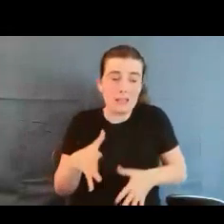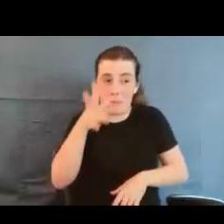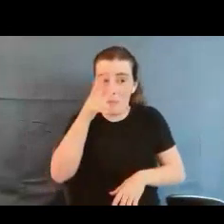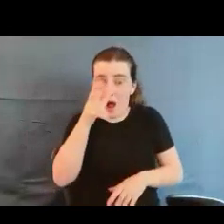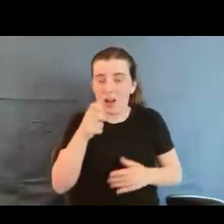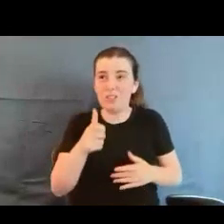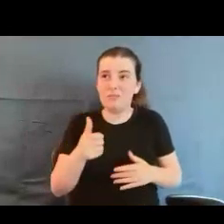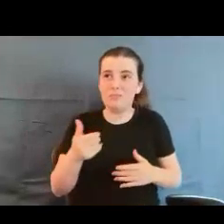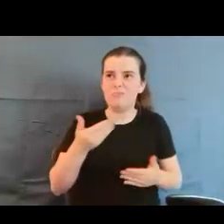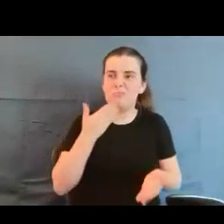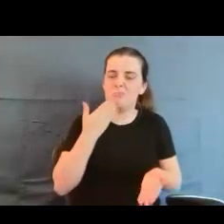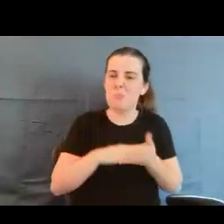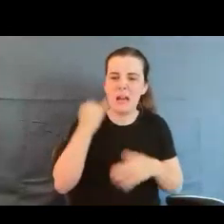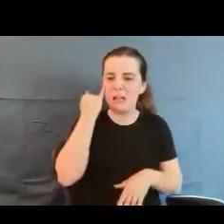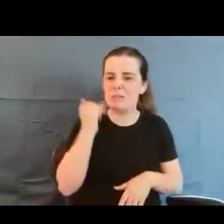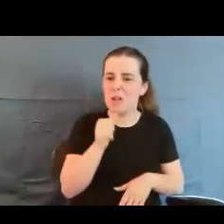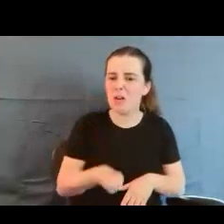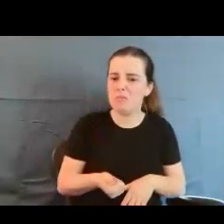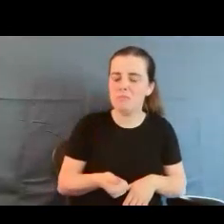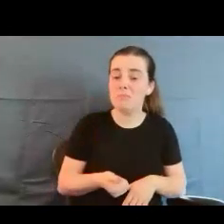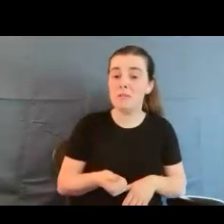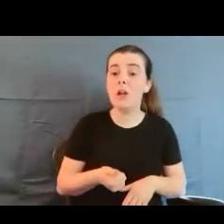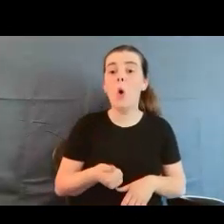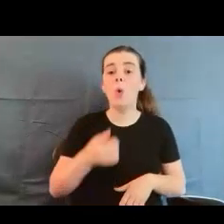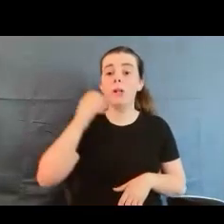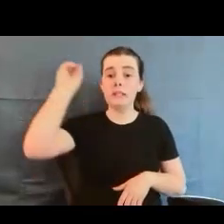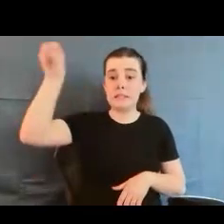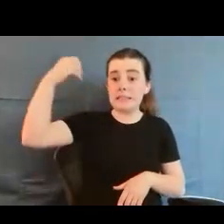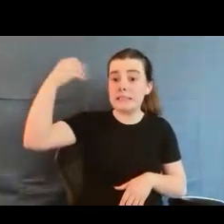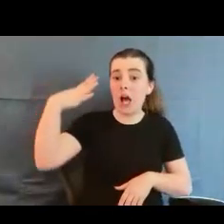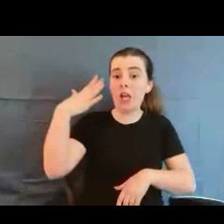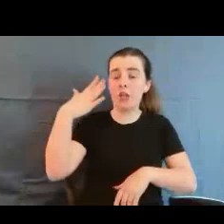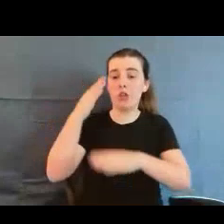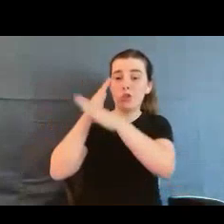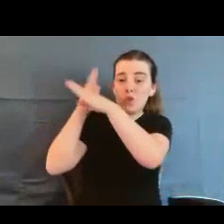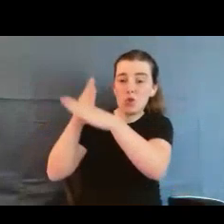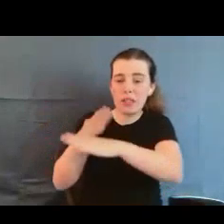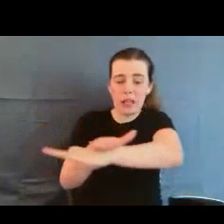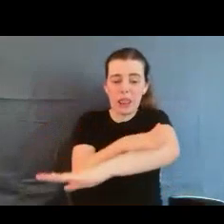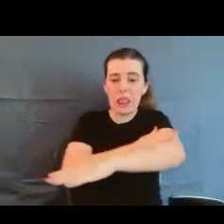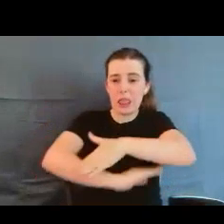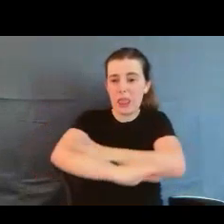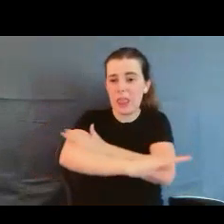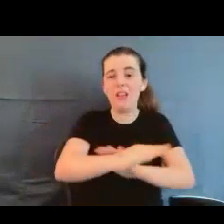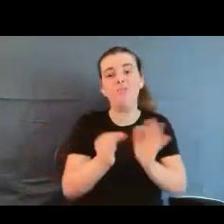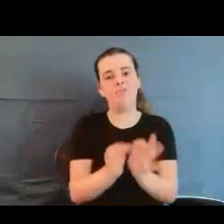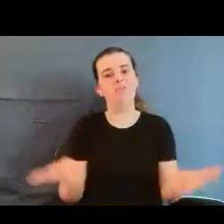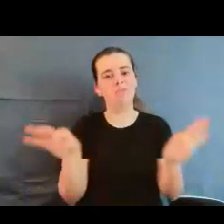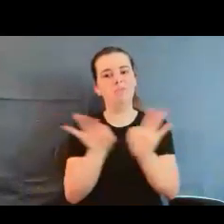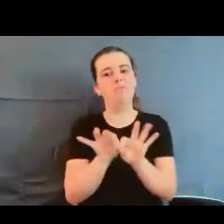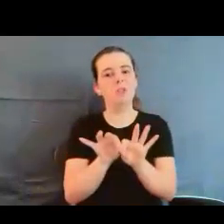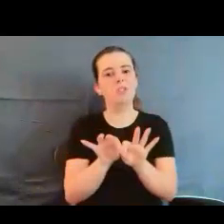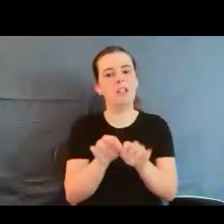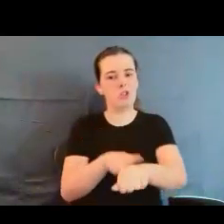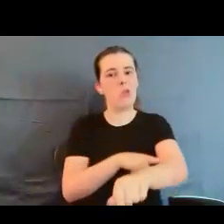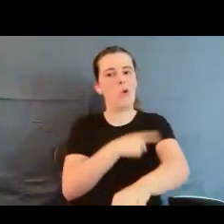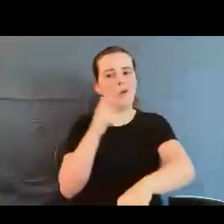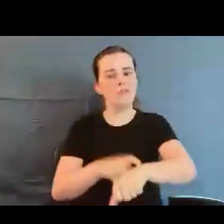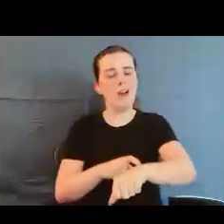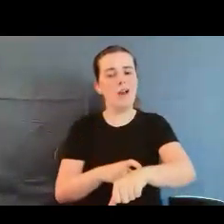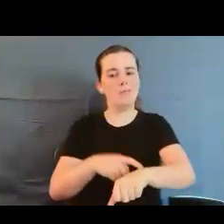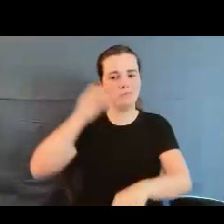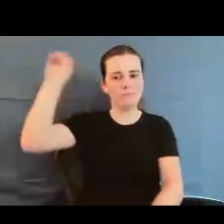bad idea. Sunscreen also is another thing to think about because you're out there for a long time and it's very exposed. So yeah, good things to think about for sure.